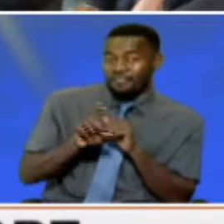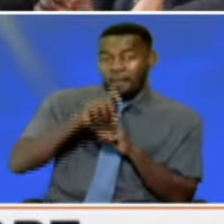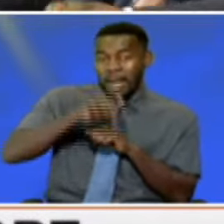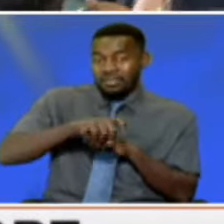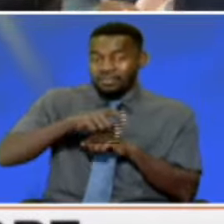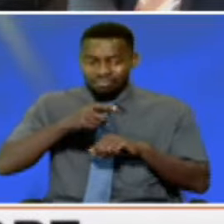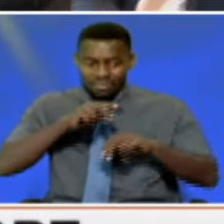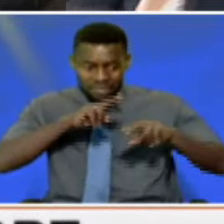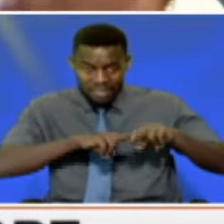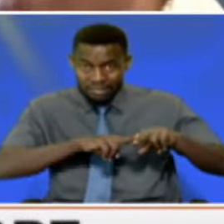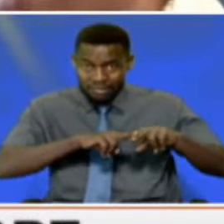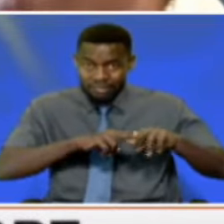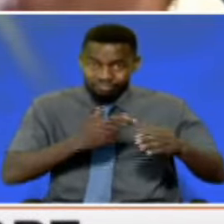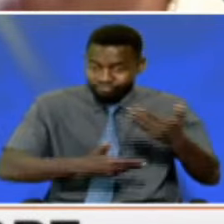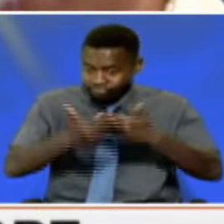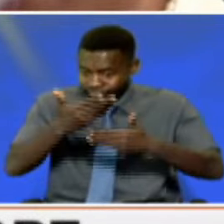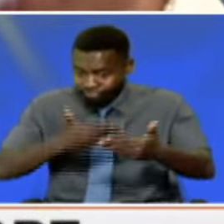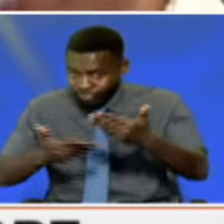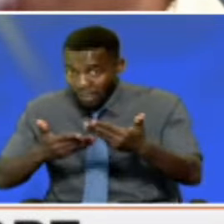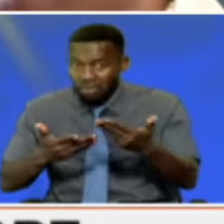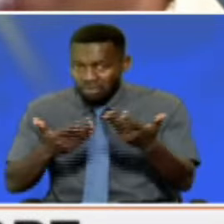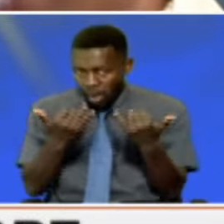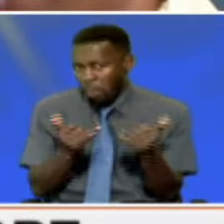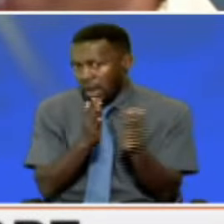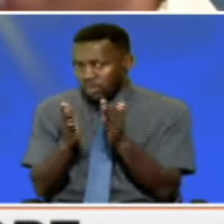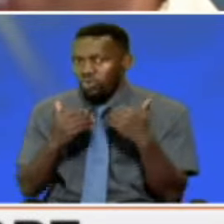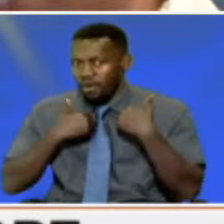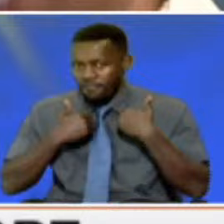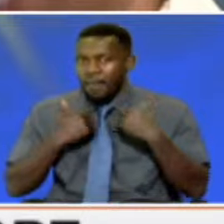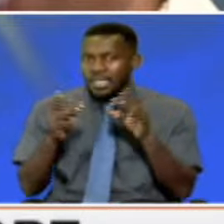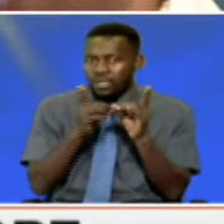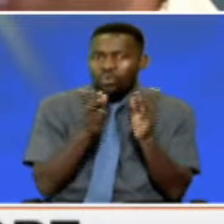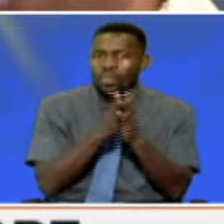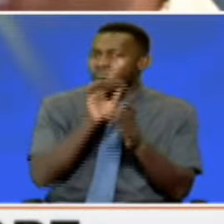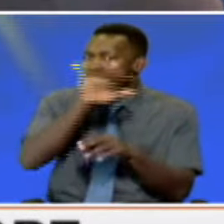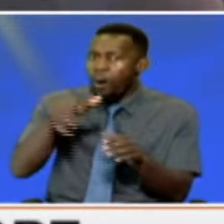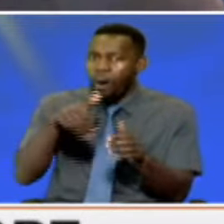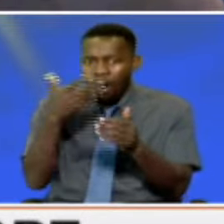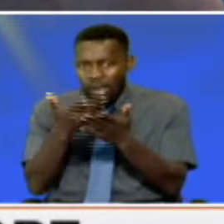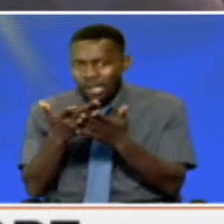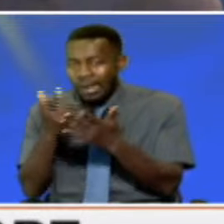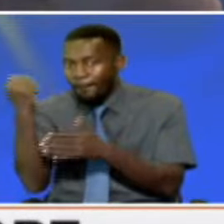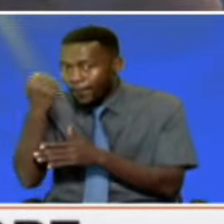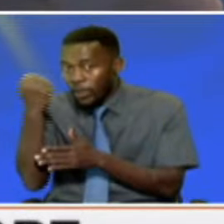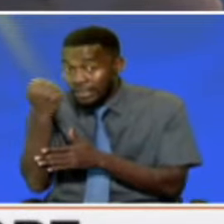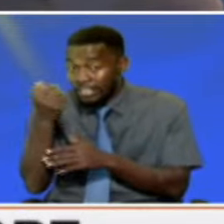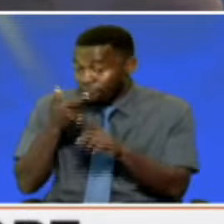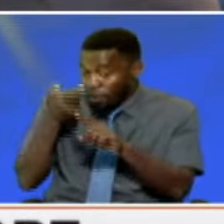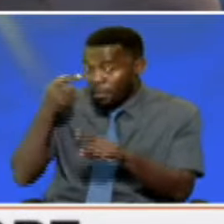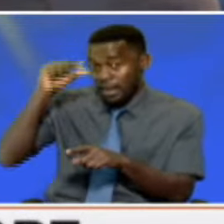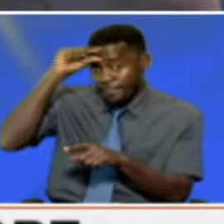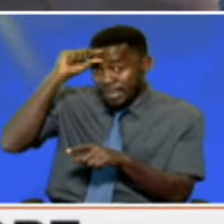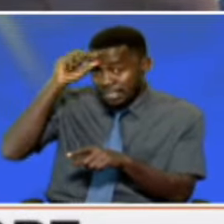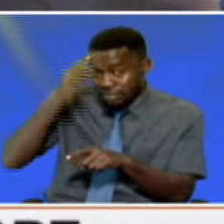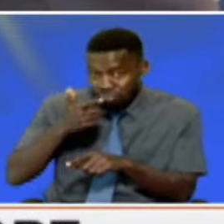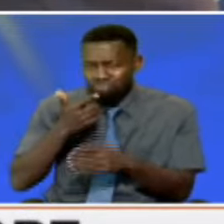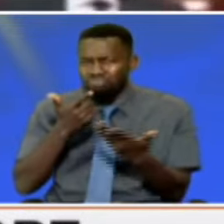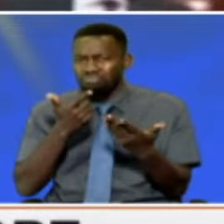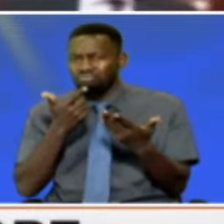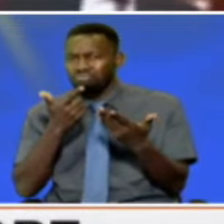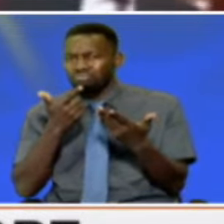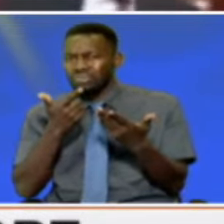Kenya Kwanza Coalition, independent candidates and opposition members who are working with him Tuesday morning in an attempt to sway